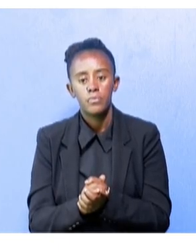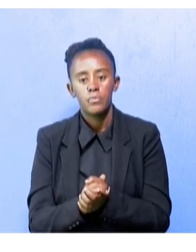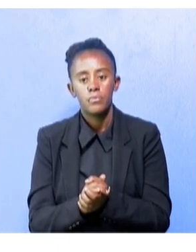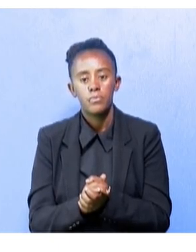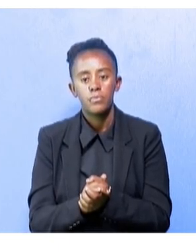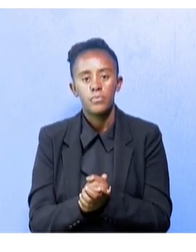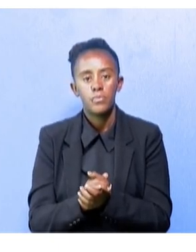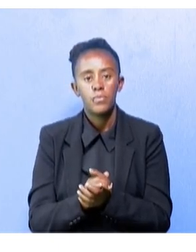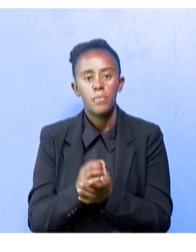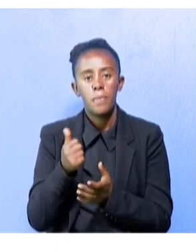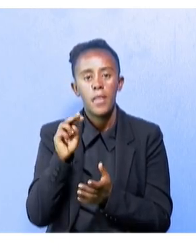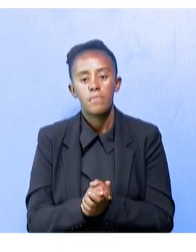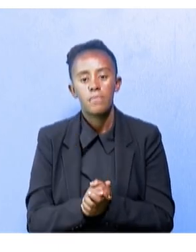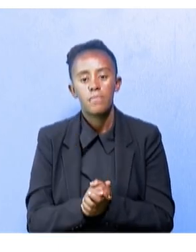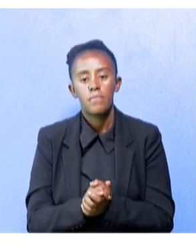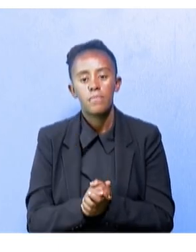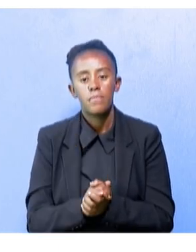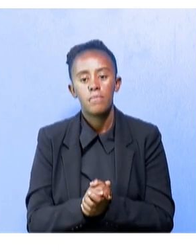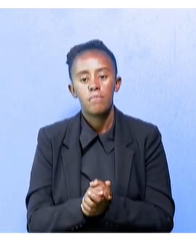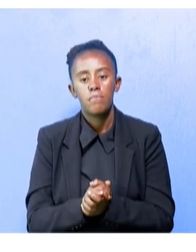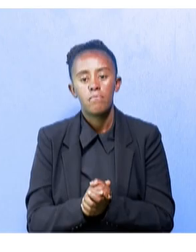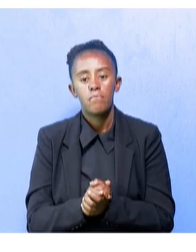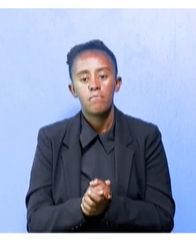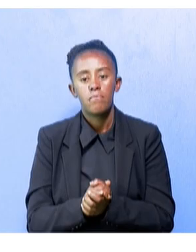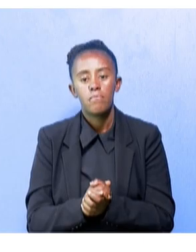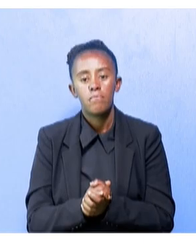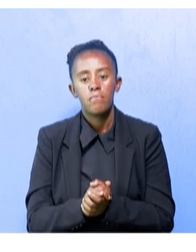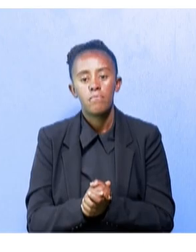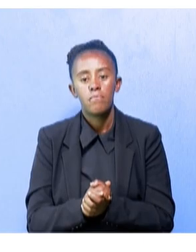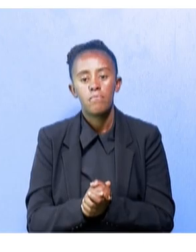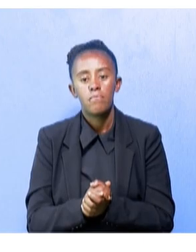An hour ago. Okay.